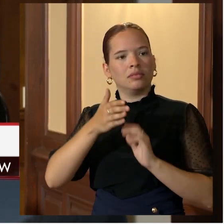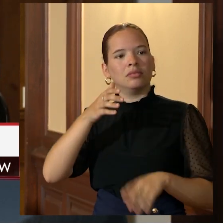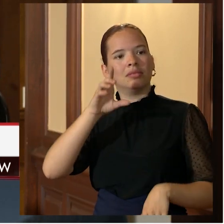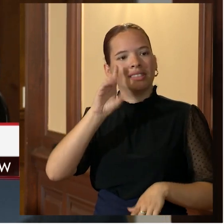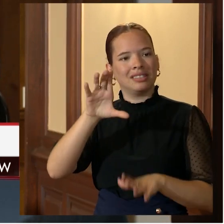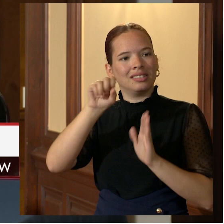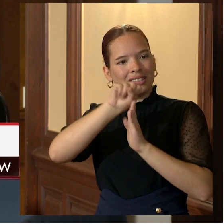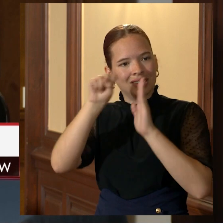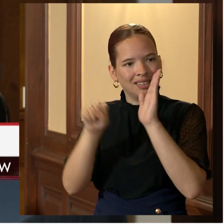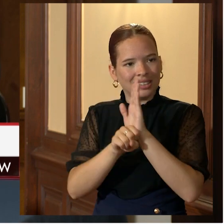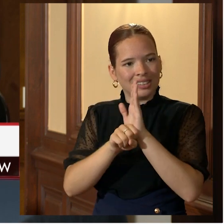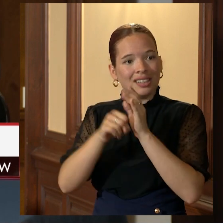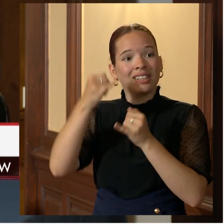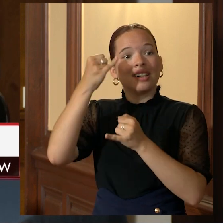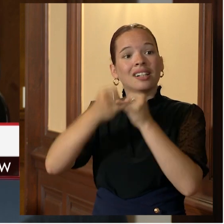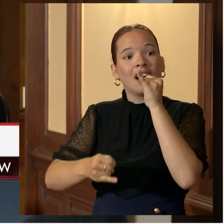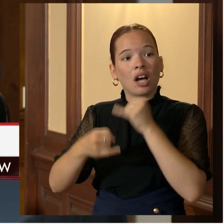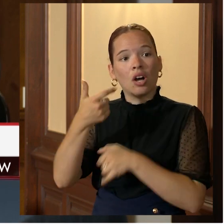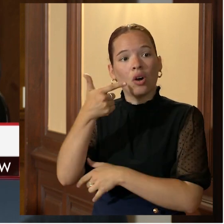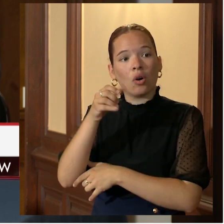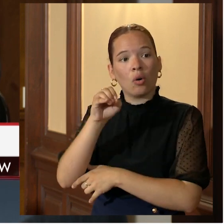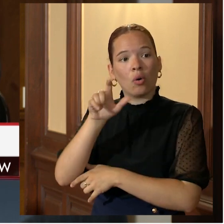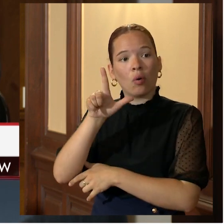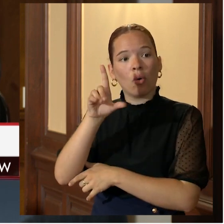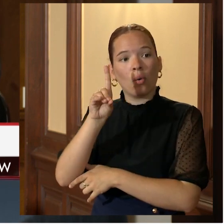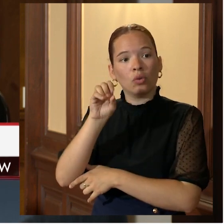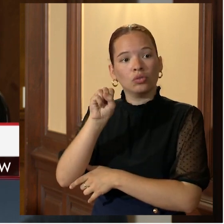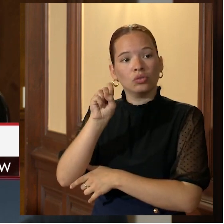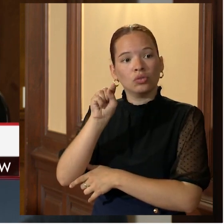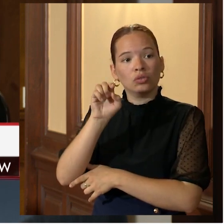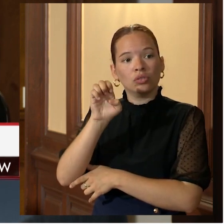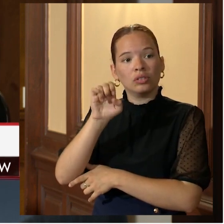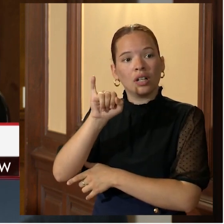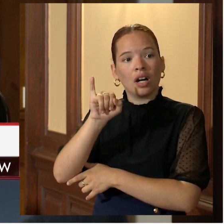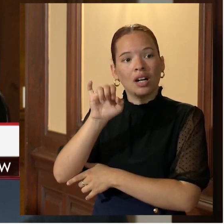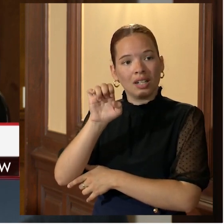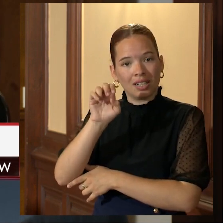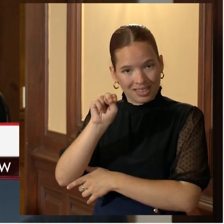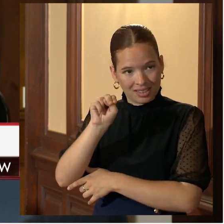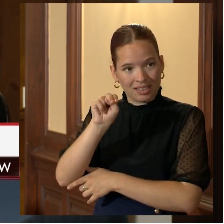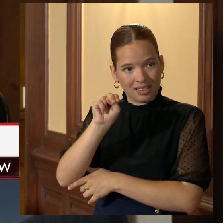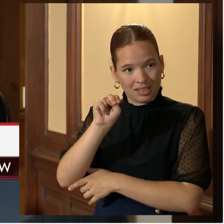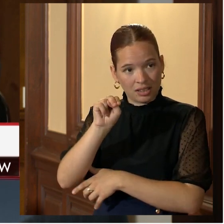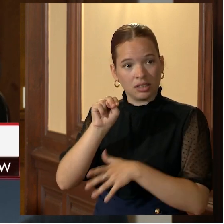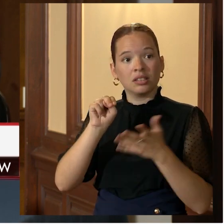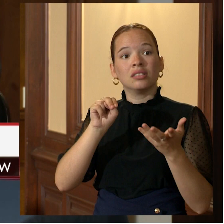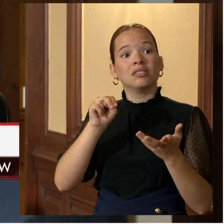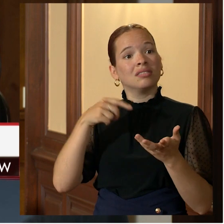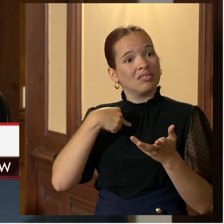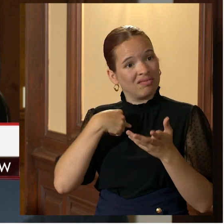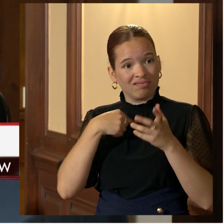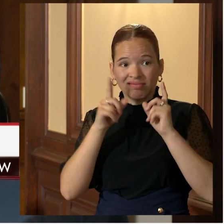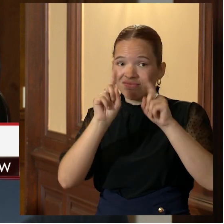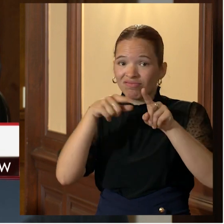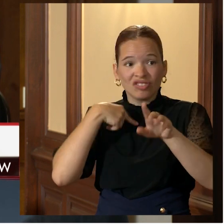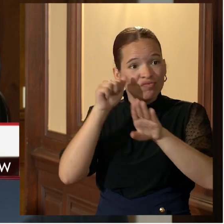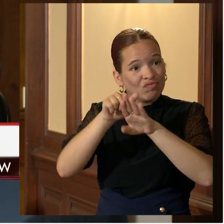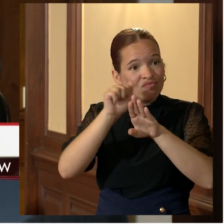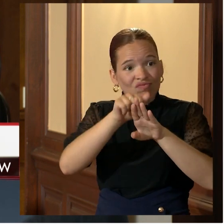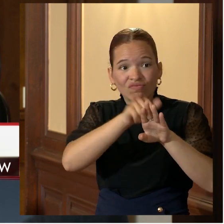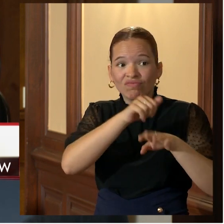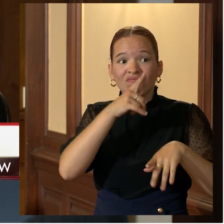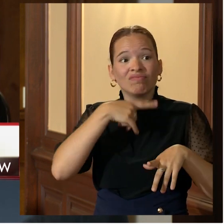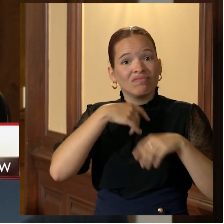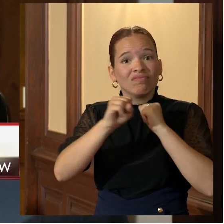on the map. We knocked on doors. We talked about bills that 2 more electors in the Senate and 1 voting representative would be able to support to